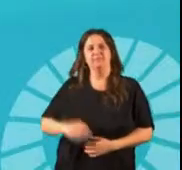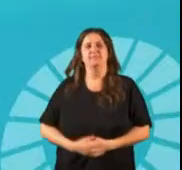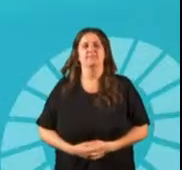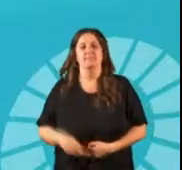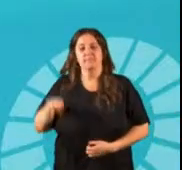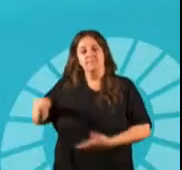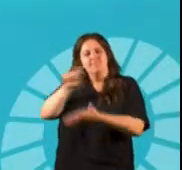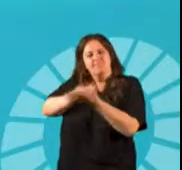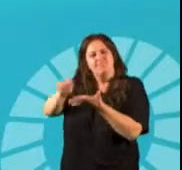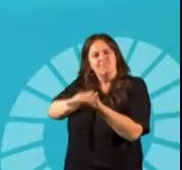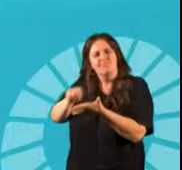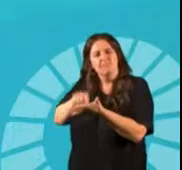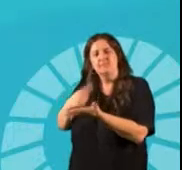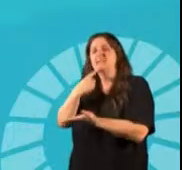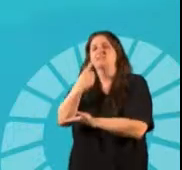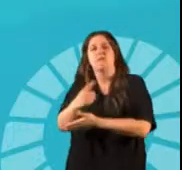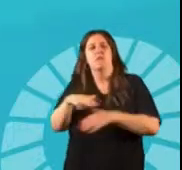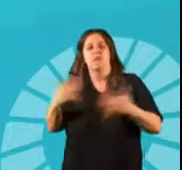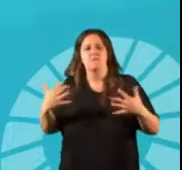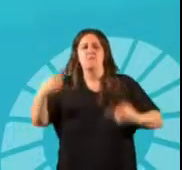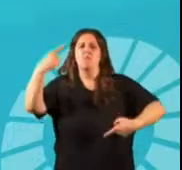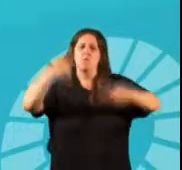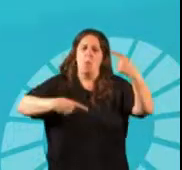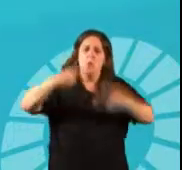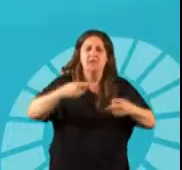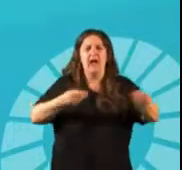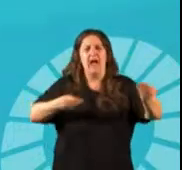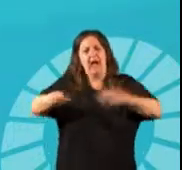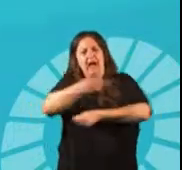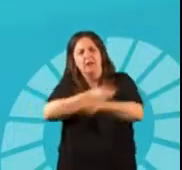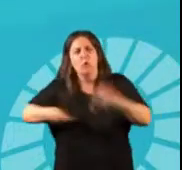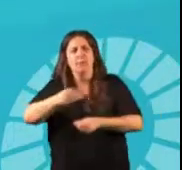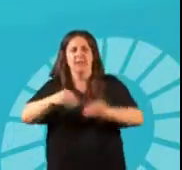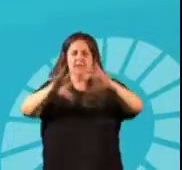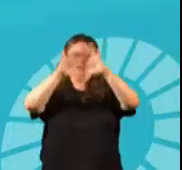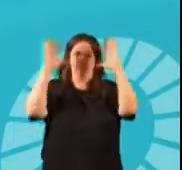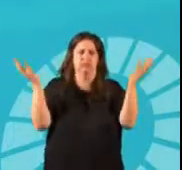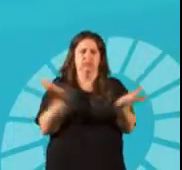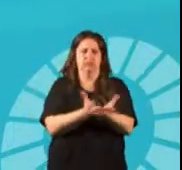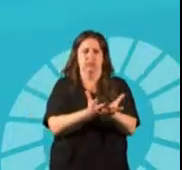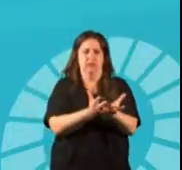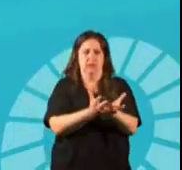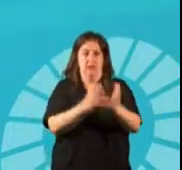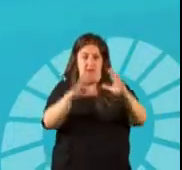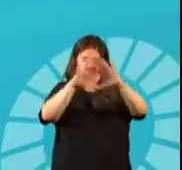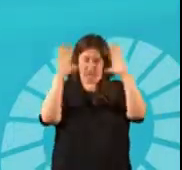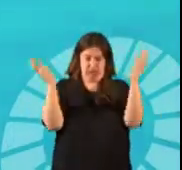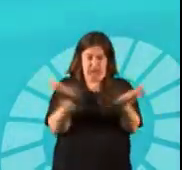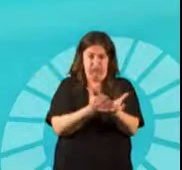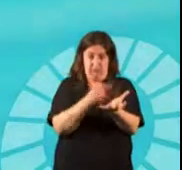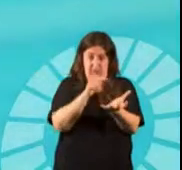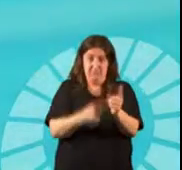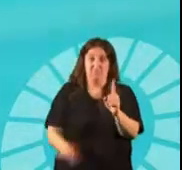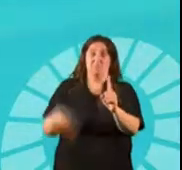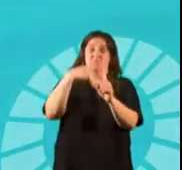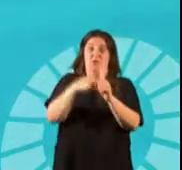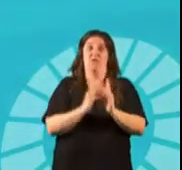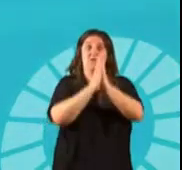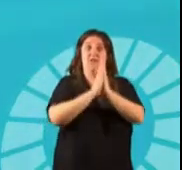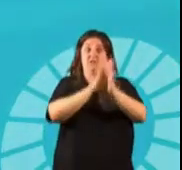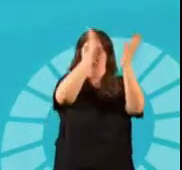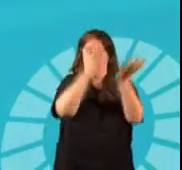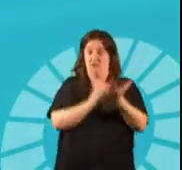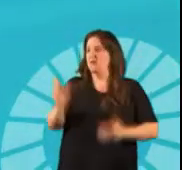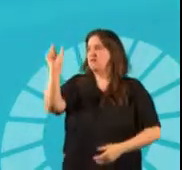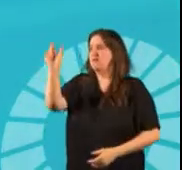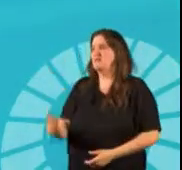religious crisis for women's rights to be challenged. And here we are, unfortunately, at that